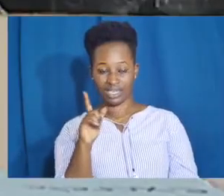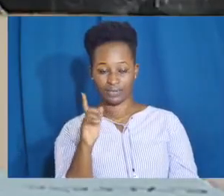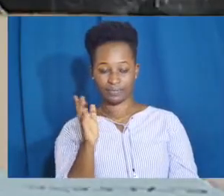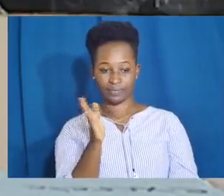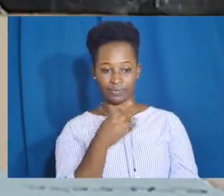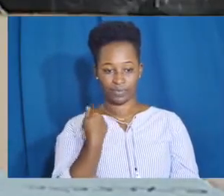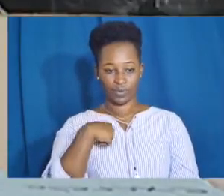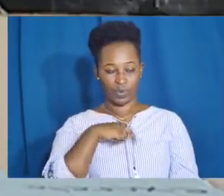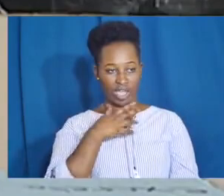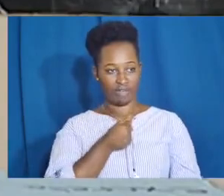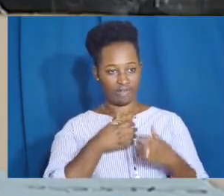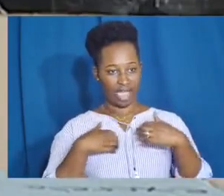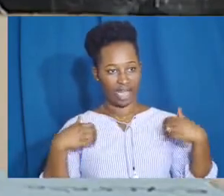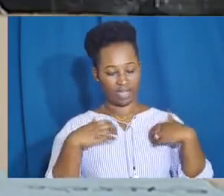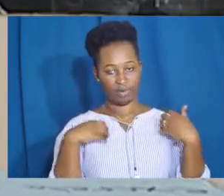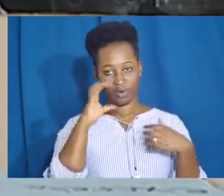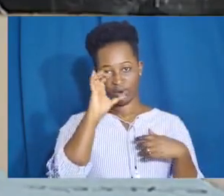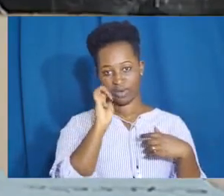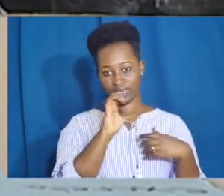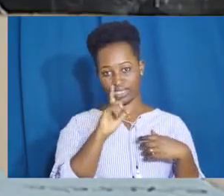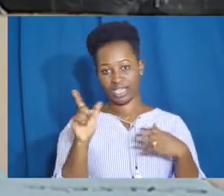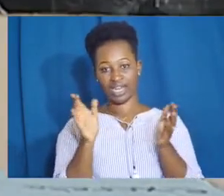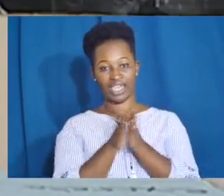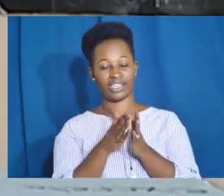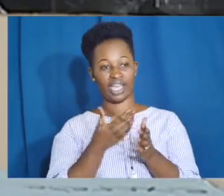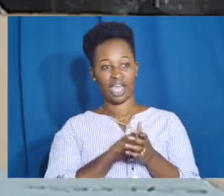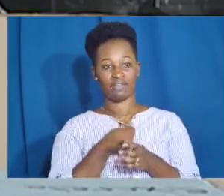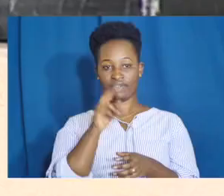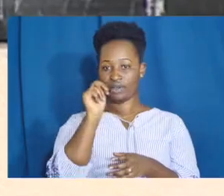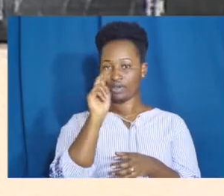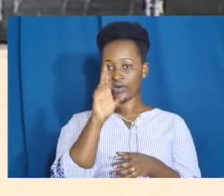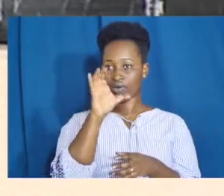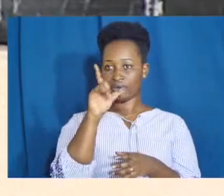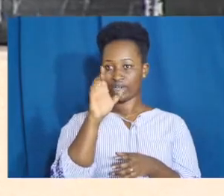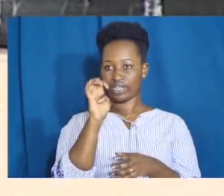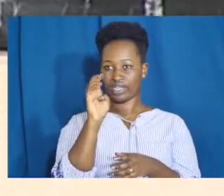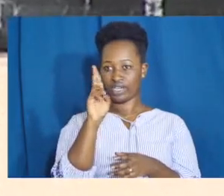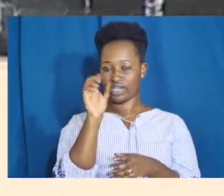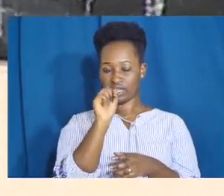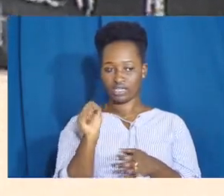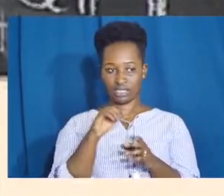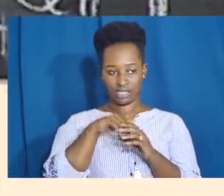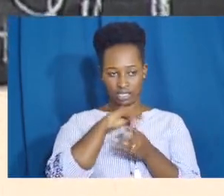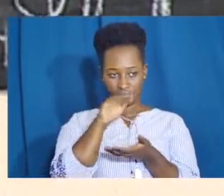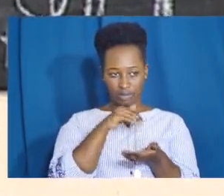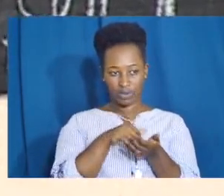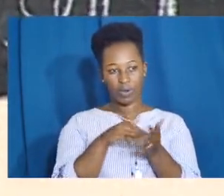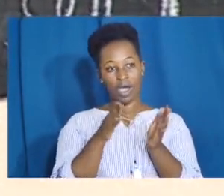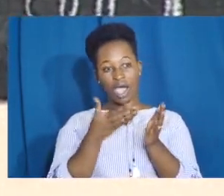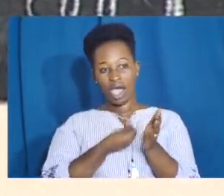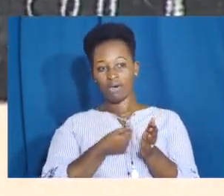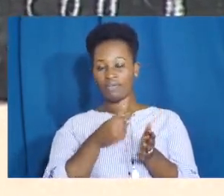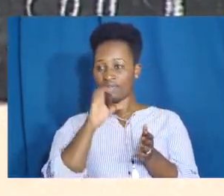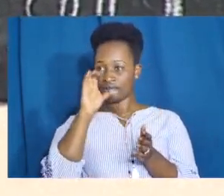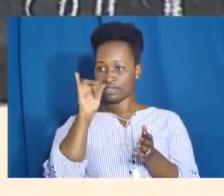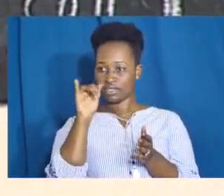we have here is animal cell, and it has nucleus in the middle. It has cytoplasm, and the outermost